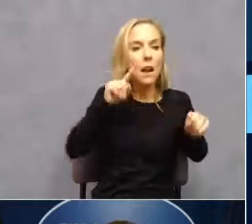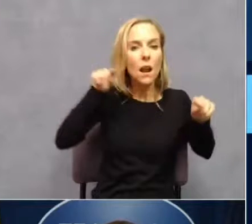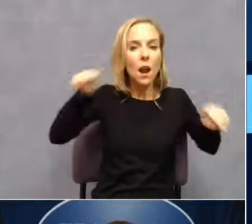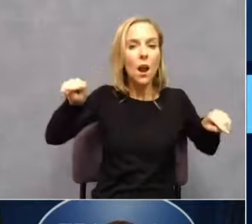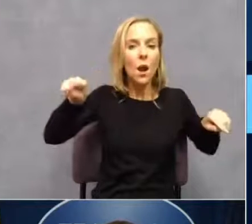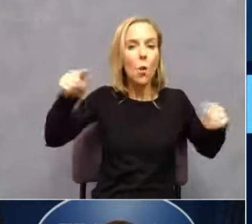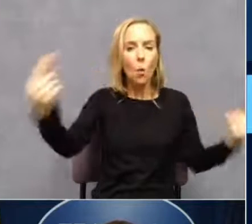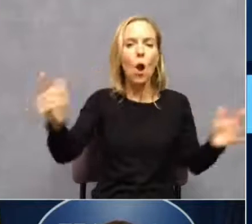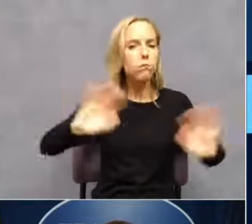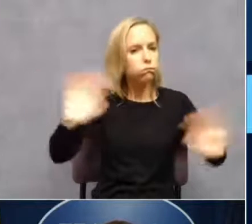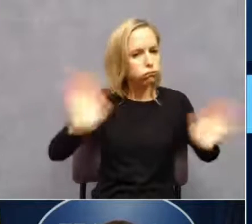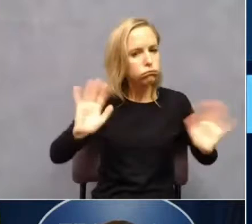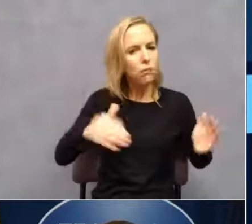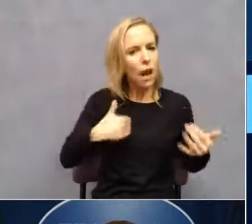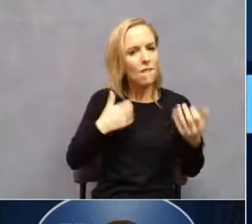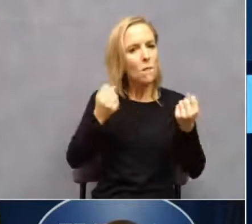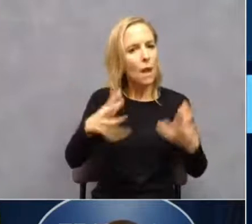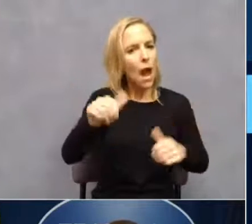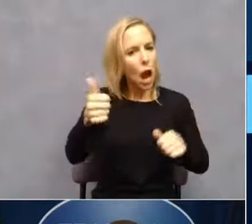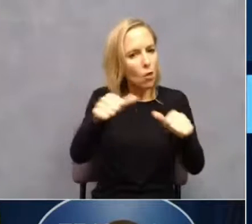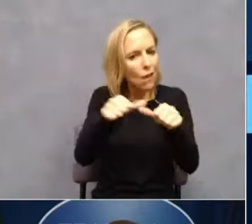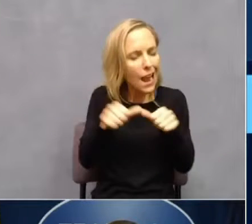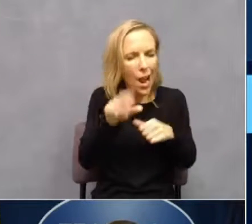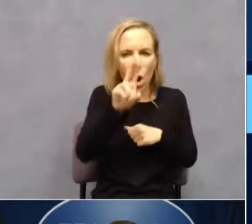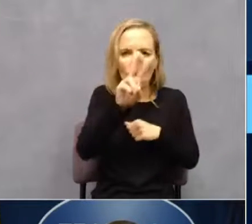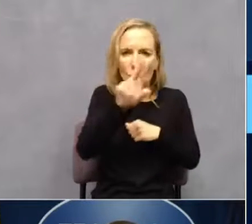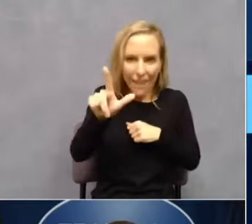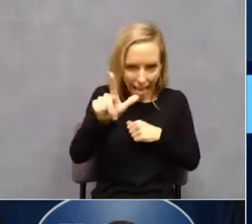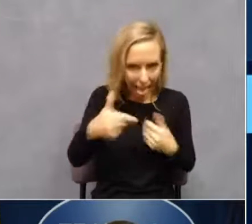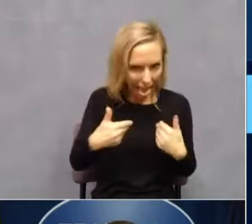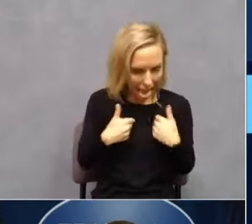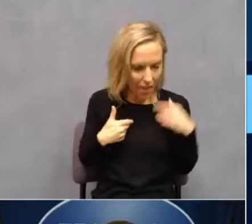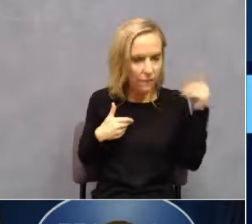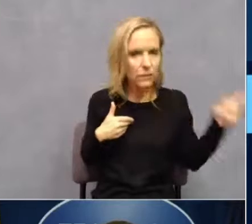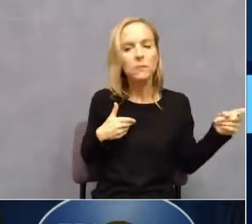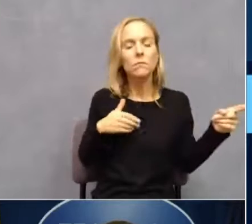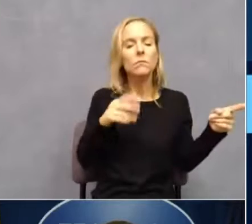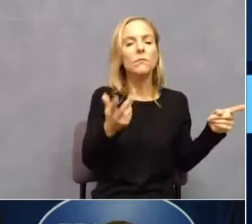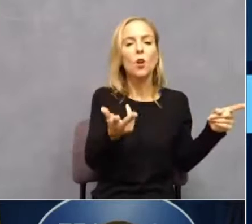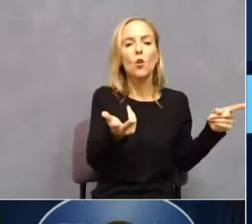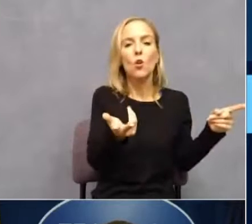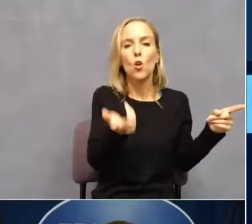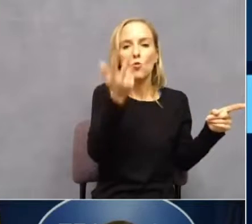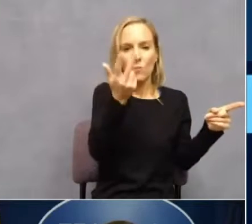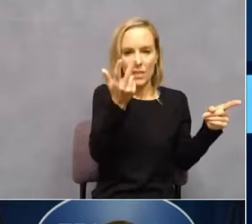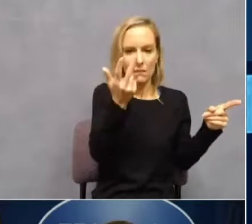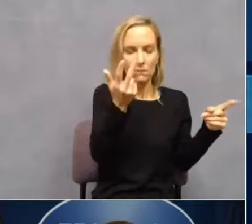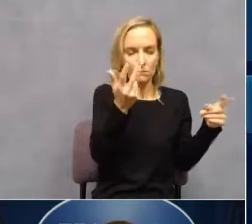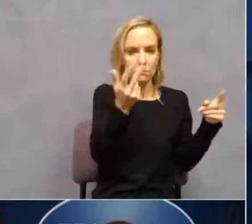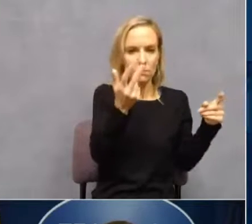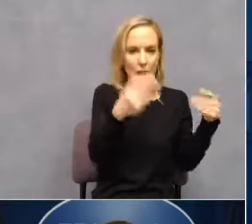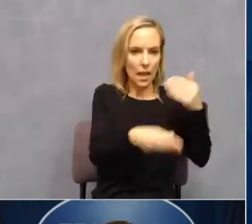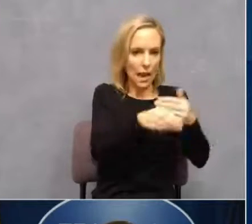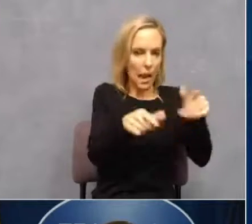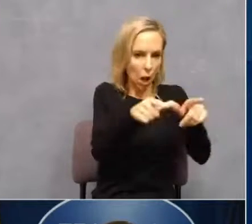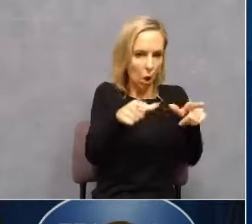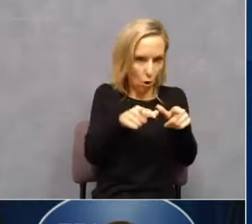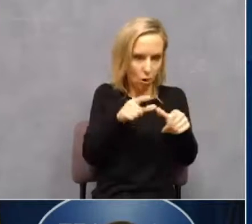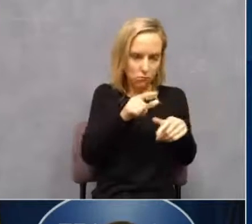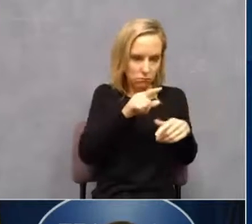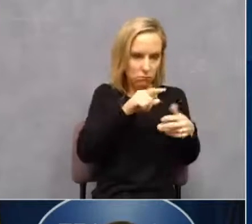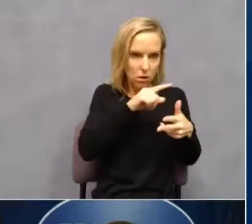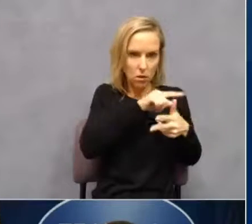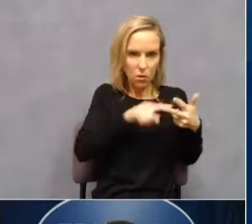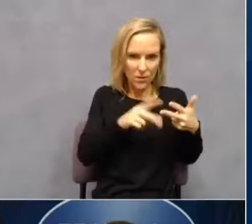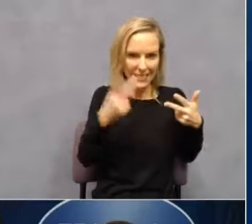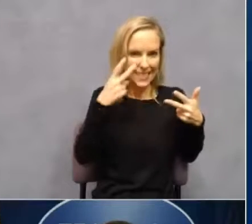L, which is 3 additional testing locations, all drive up.